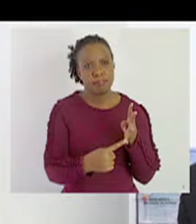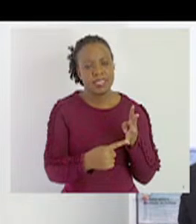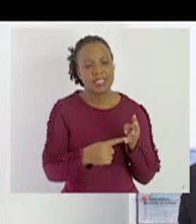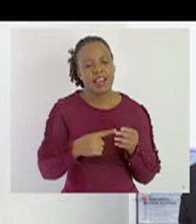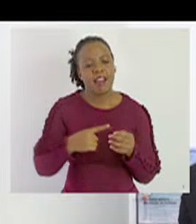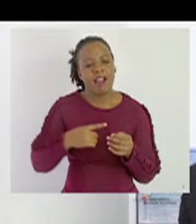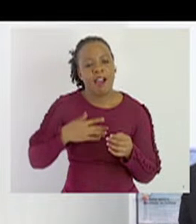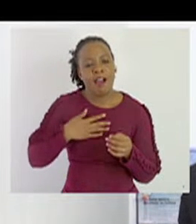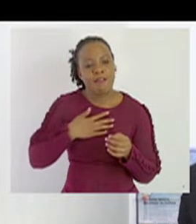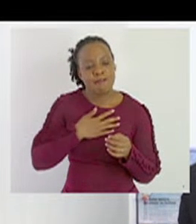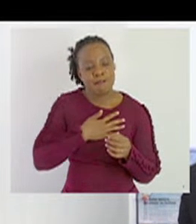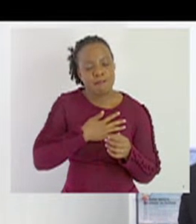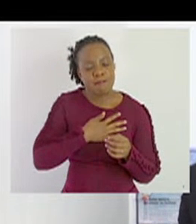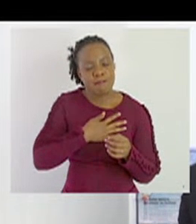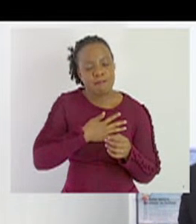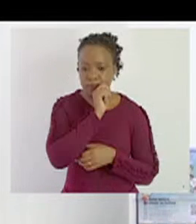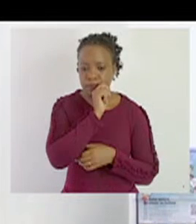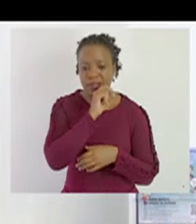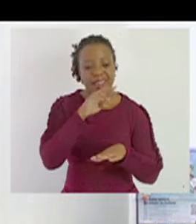feelings.